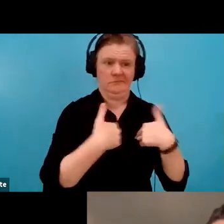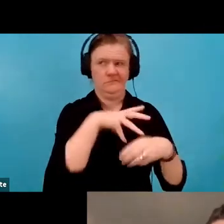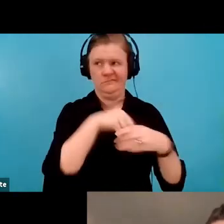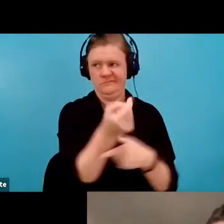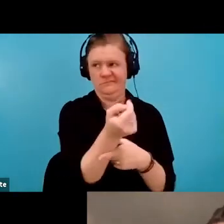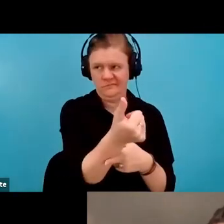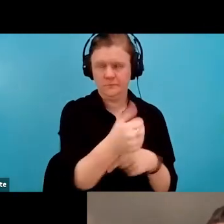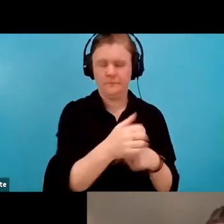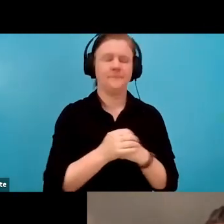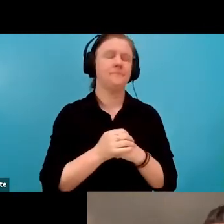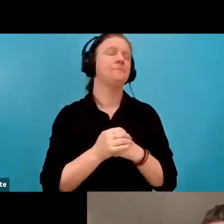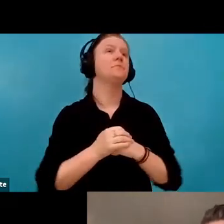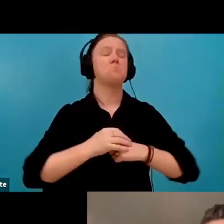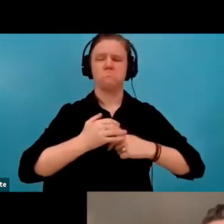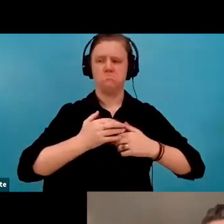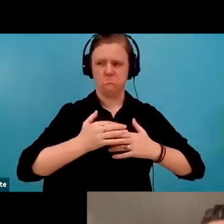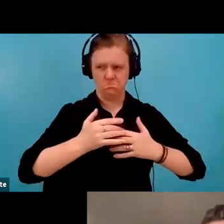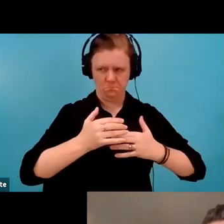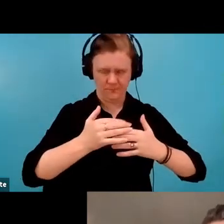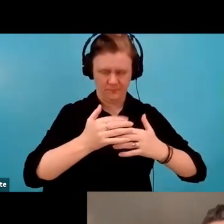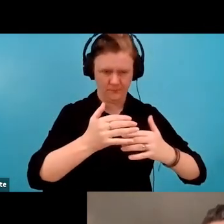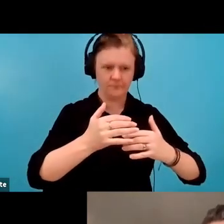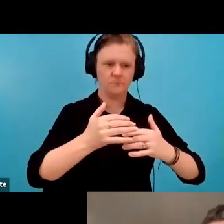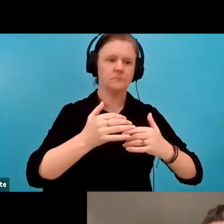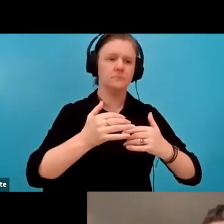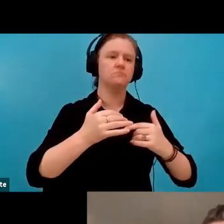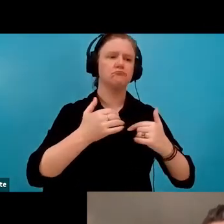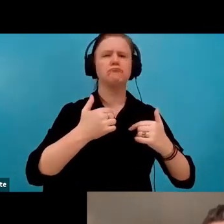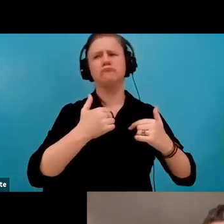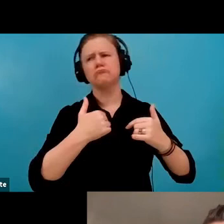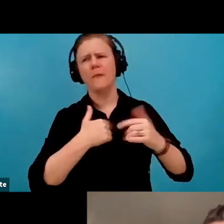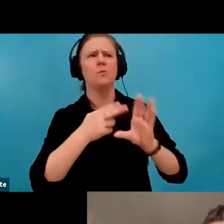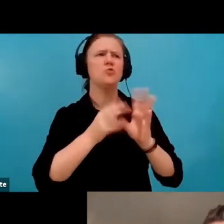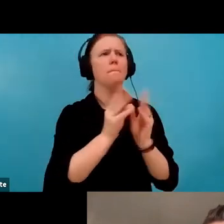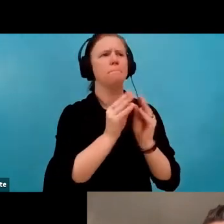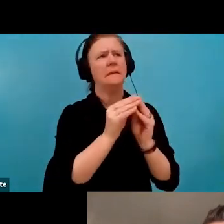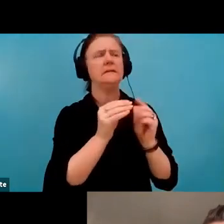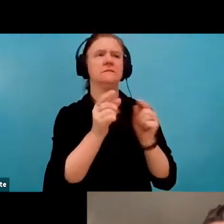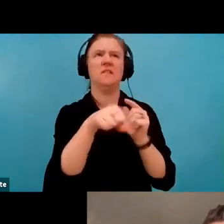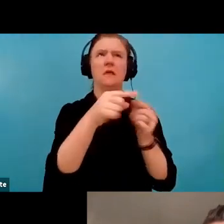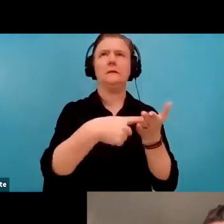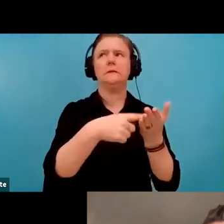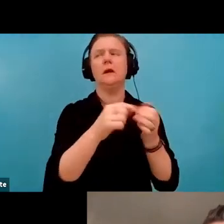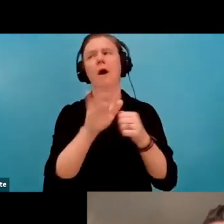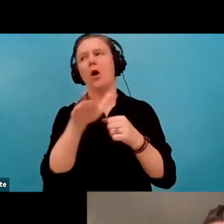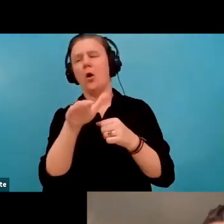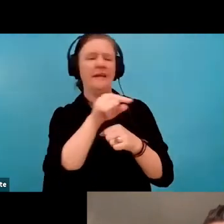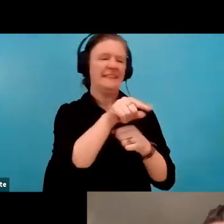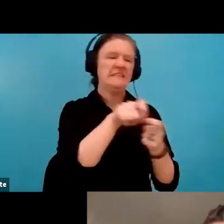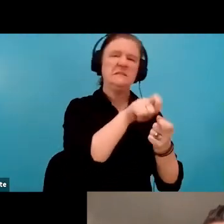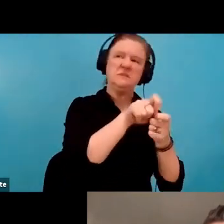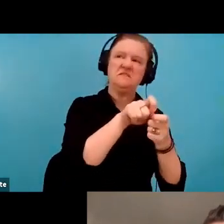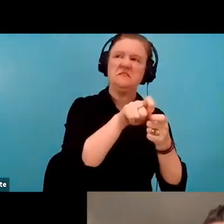as the days went on, as we went through this, and I would go and sit in, on these meetings about how to make certain